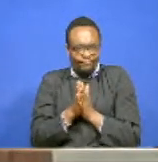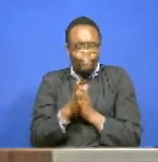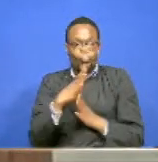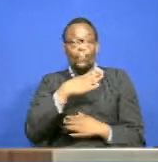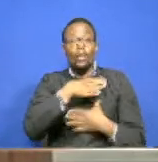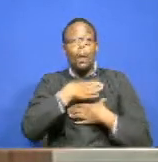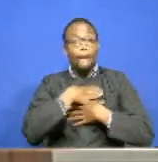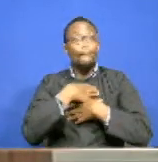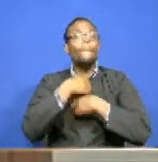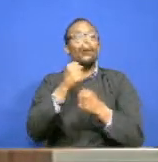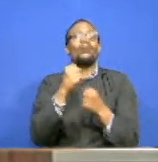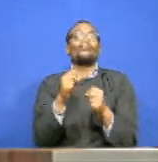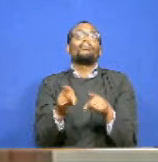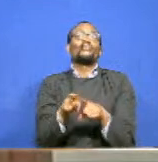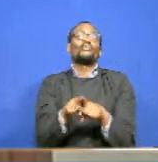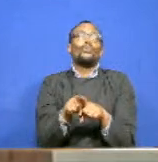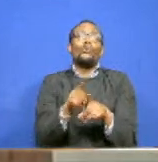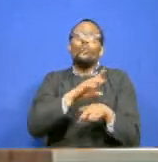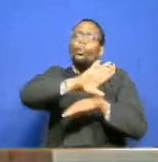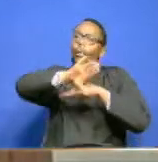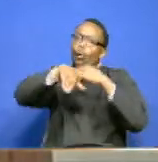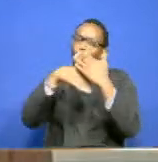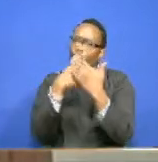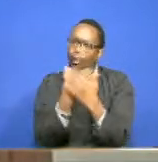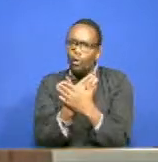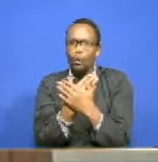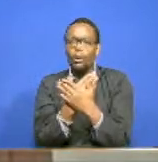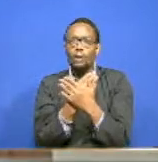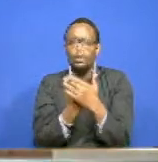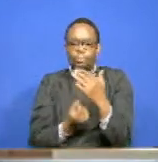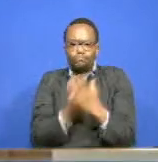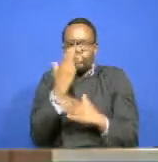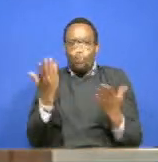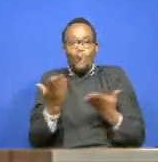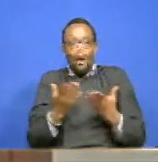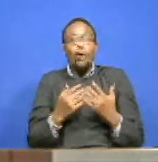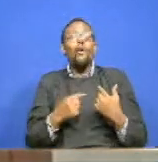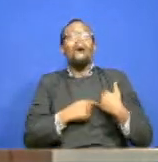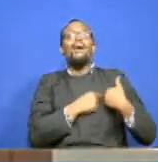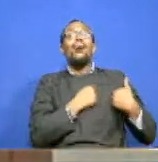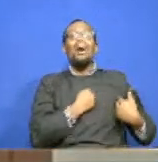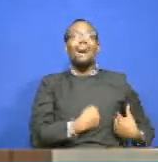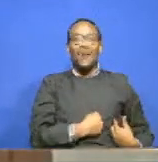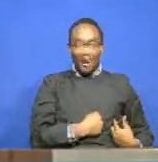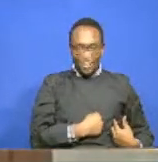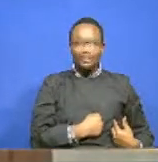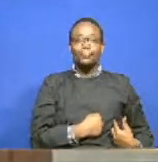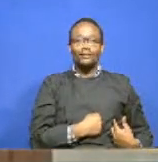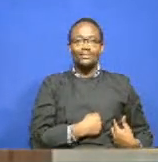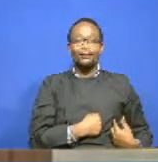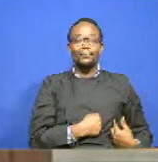courage. All these resources emanate from the heart. It is the resources that